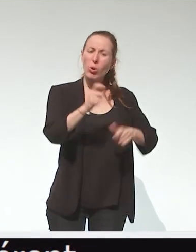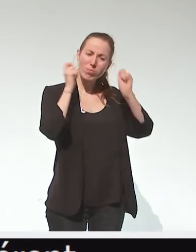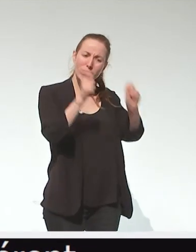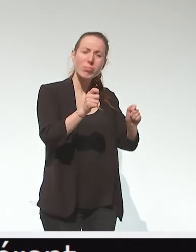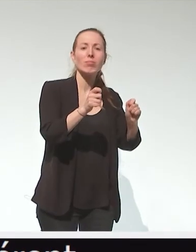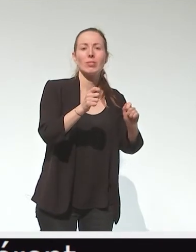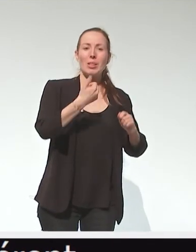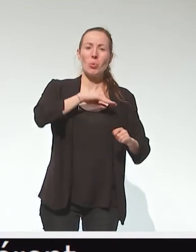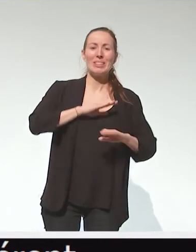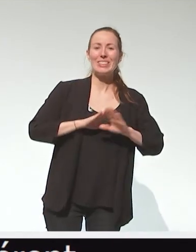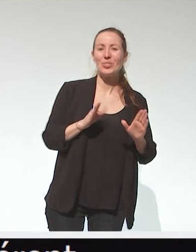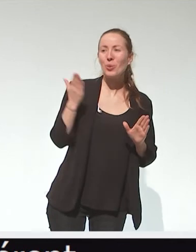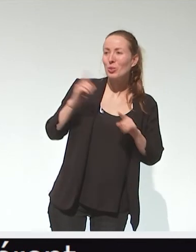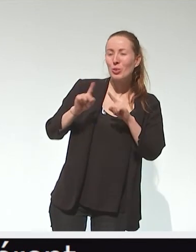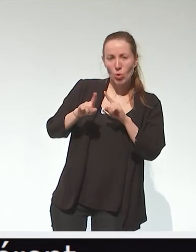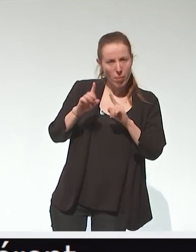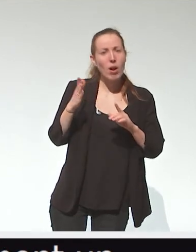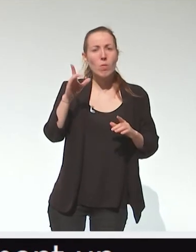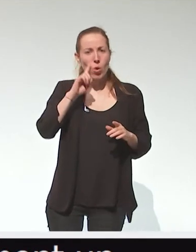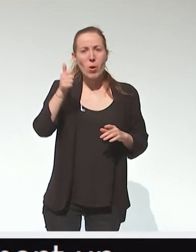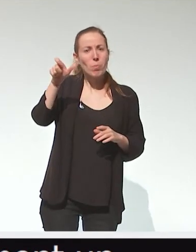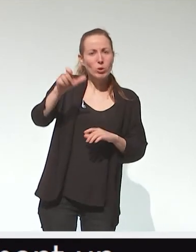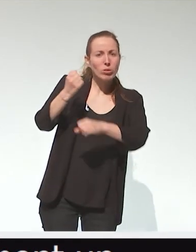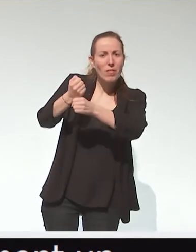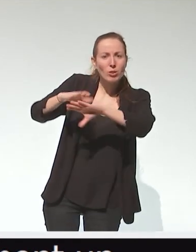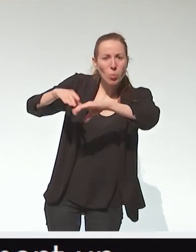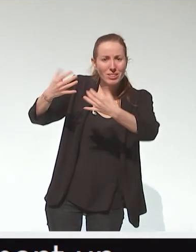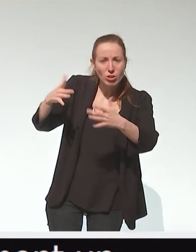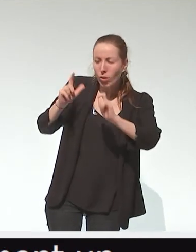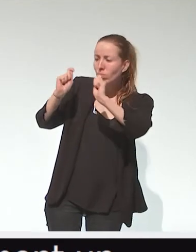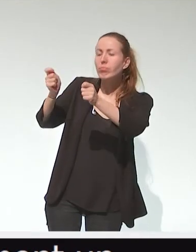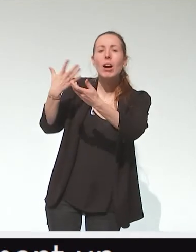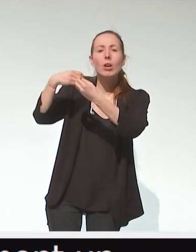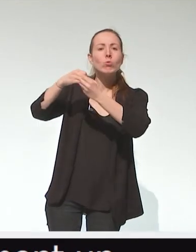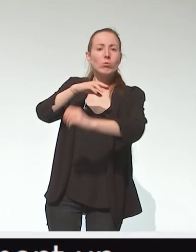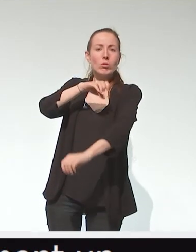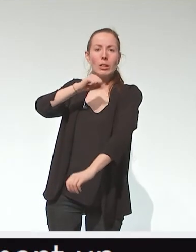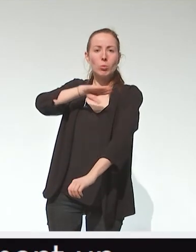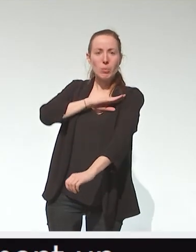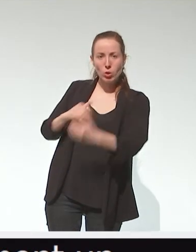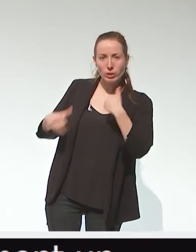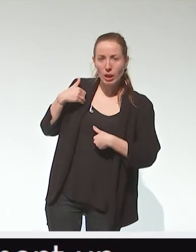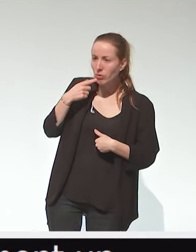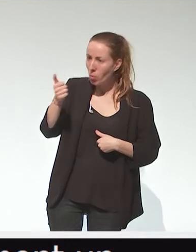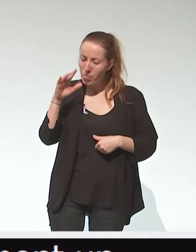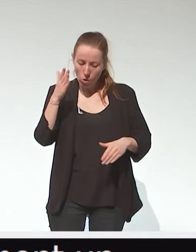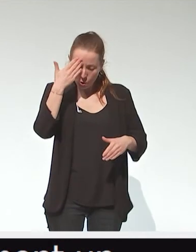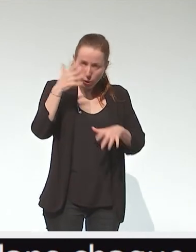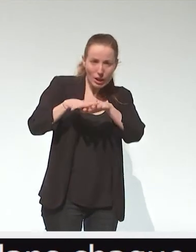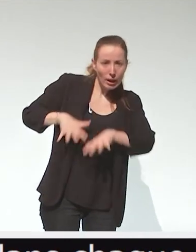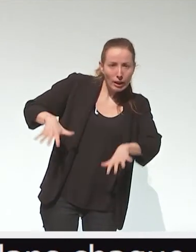not necessarily create a position, but identify a person who will perform that task,